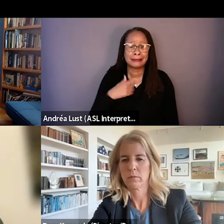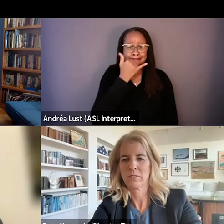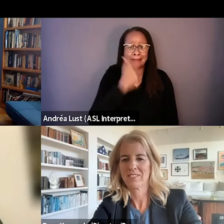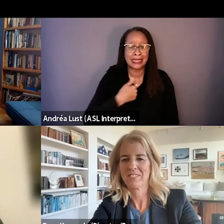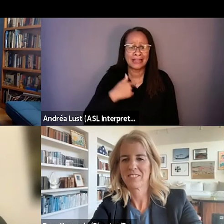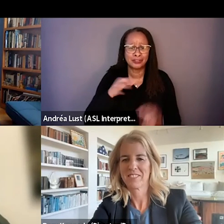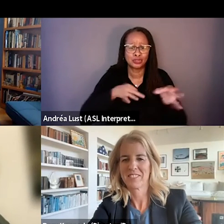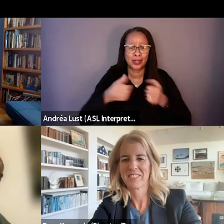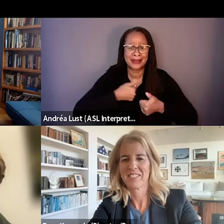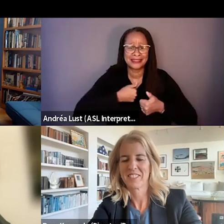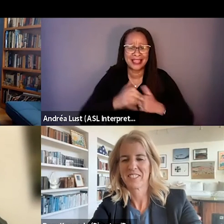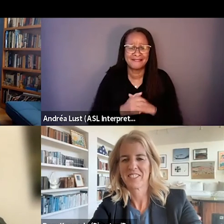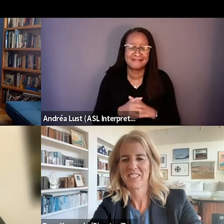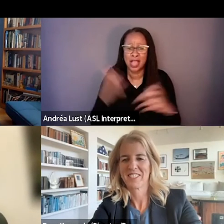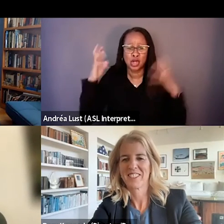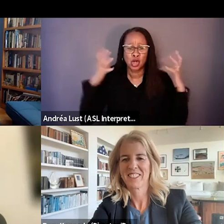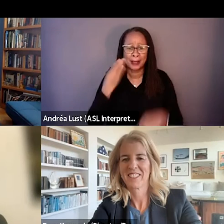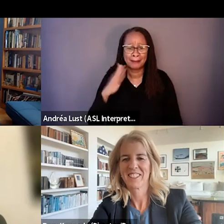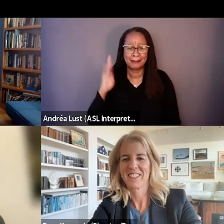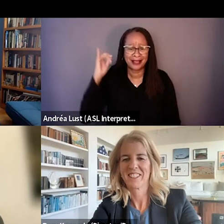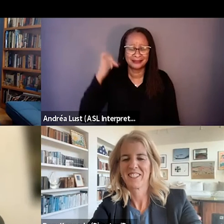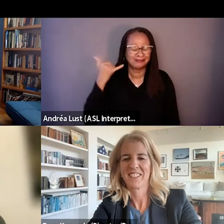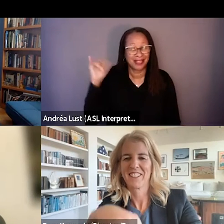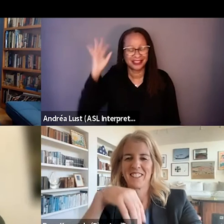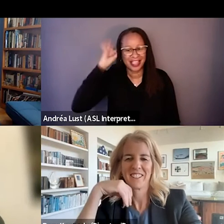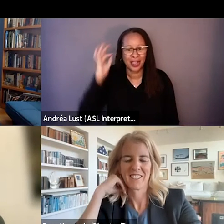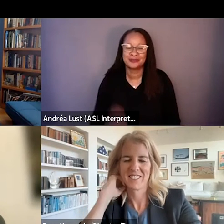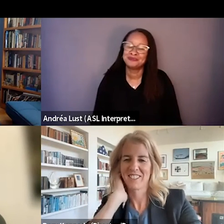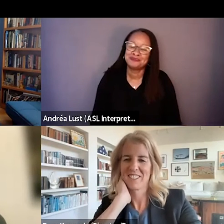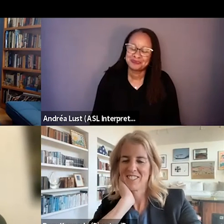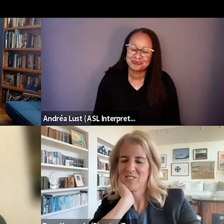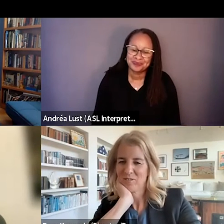for not introducing myself the first time I talked.